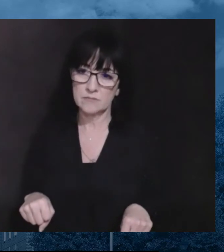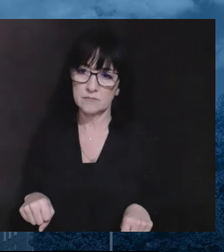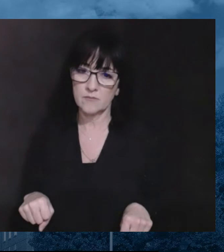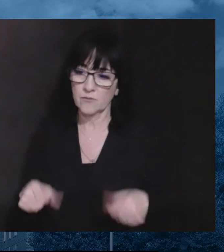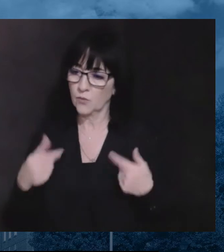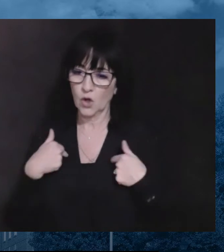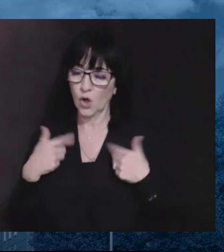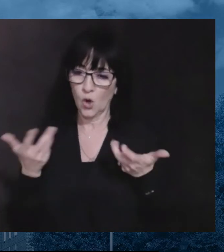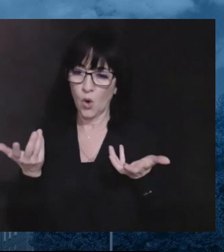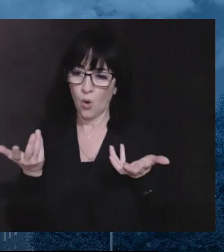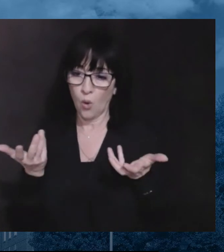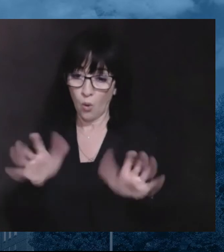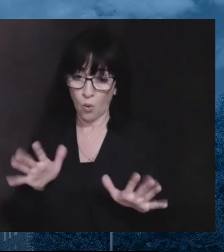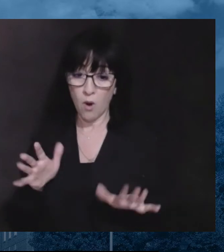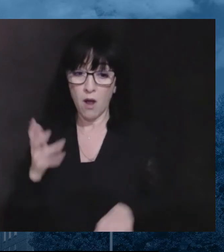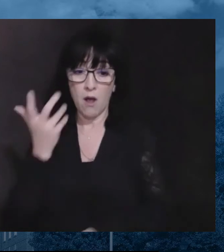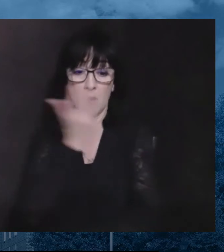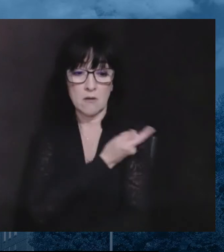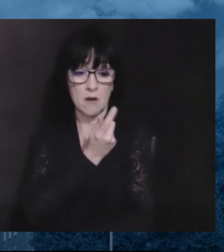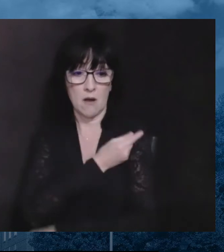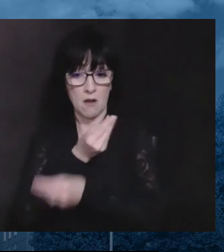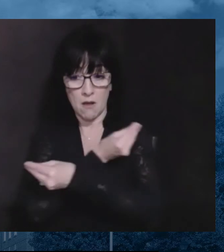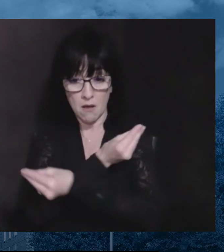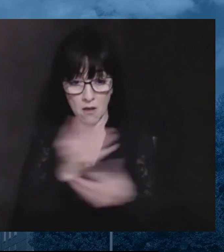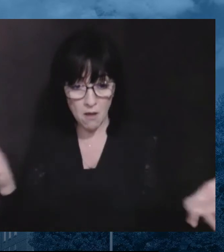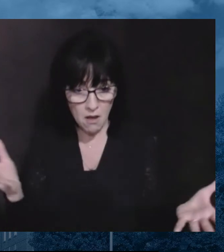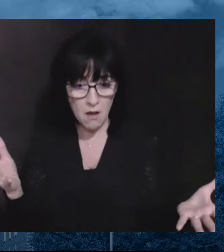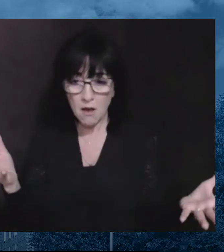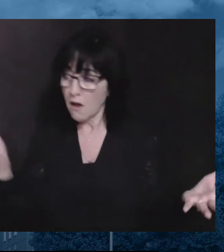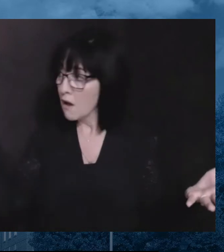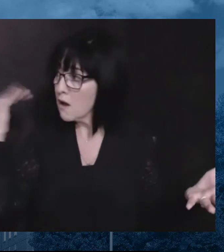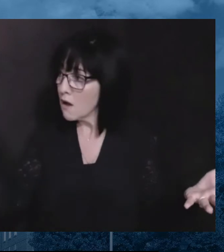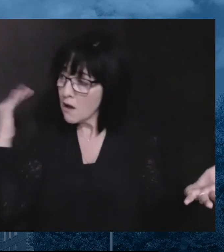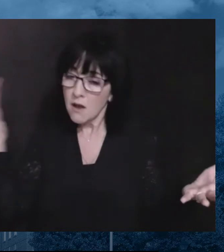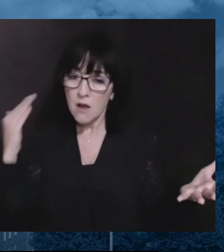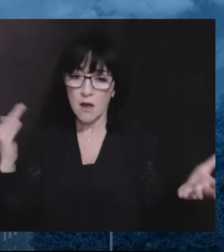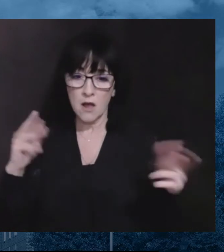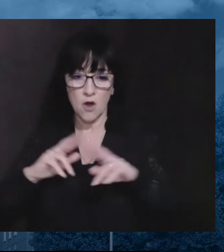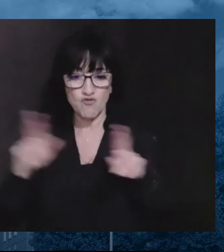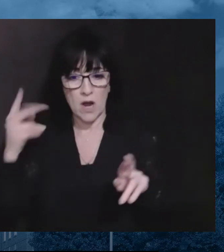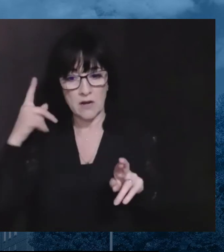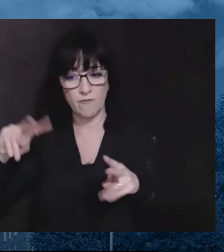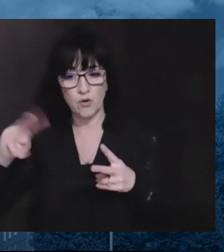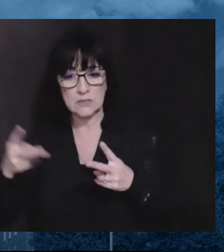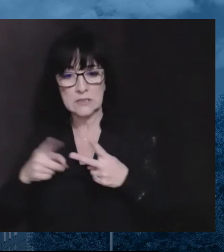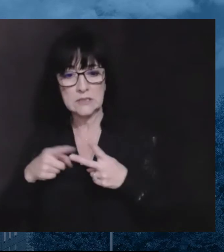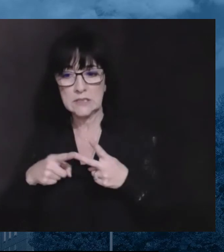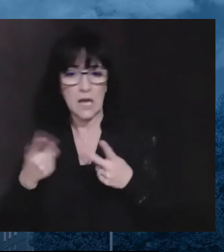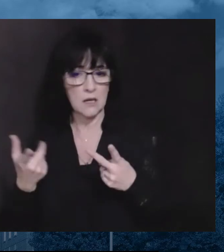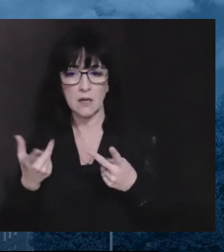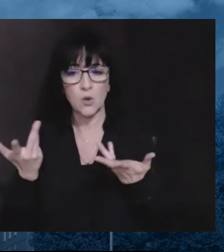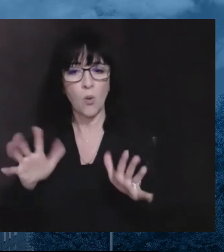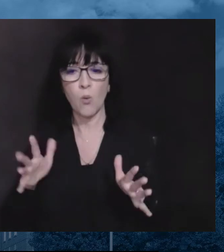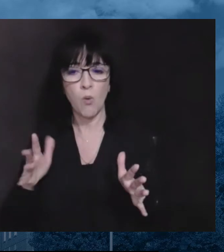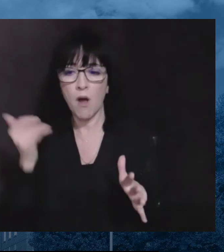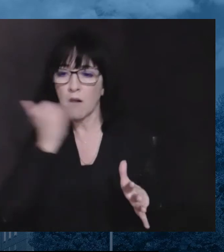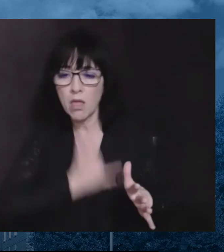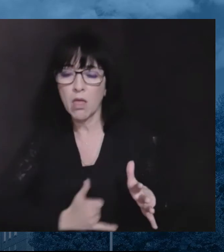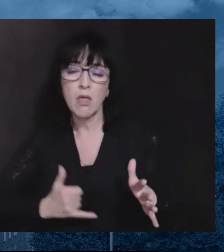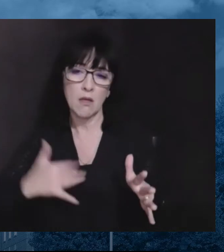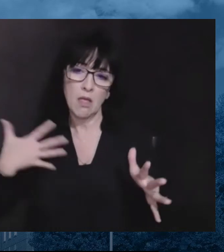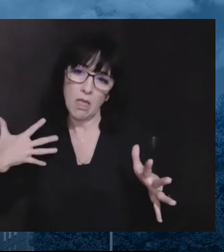the vaccine that we have. I'm pretty confident, based on what I've heard, that we'll be able to catch up, if you will, just based on the